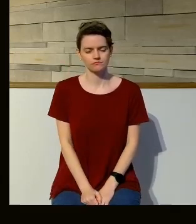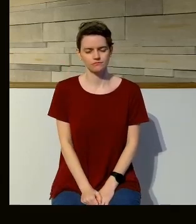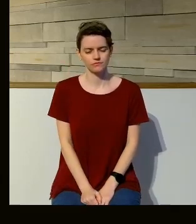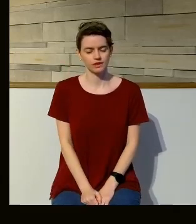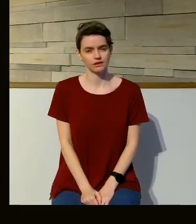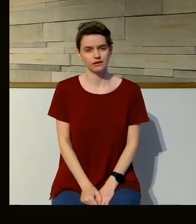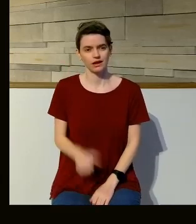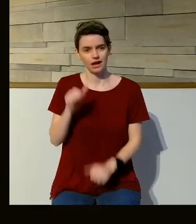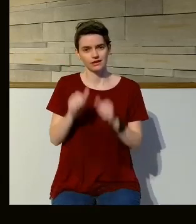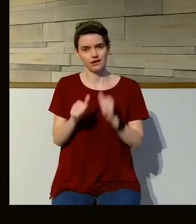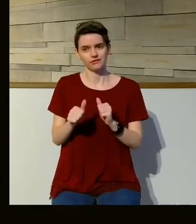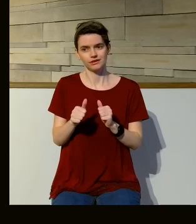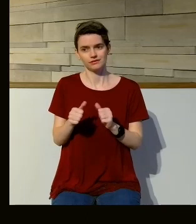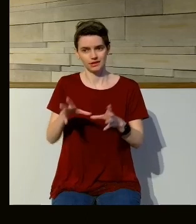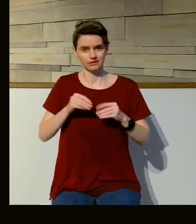I doubt he ever got it.